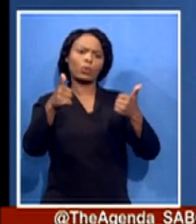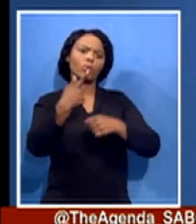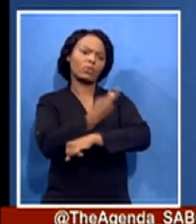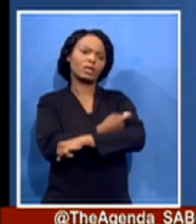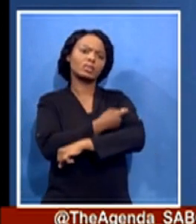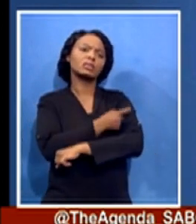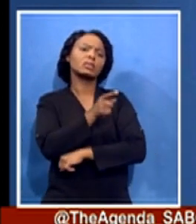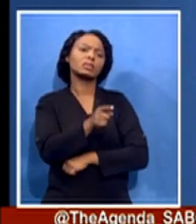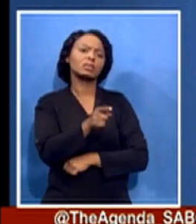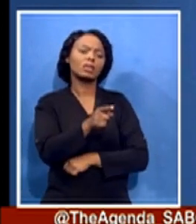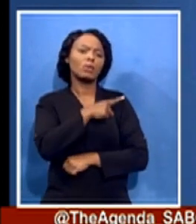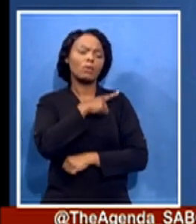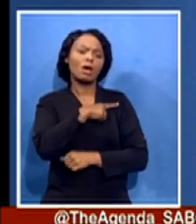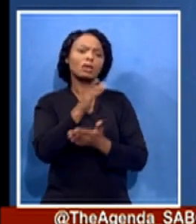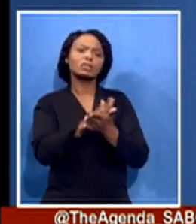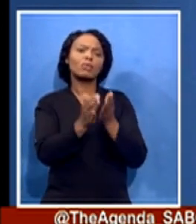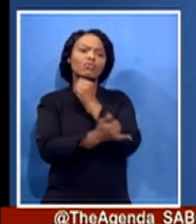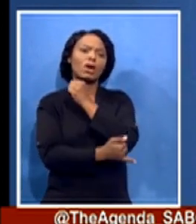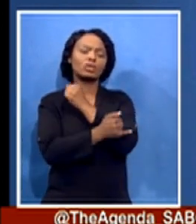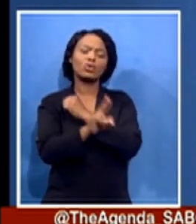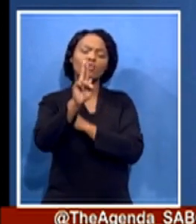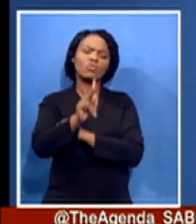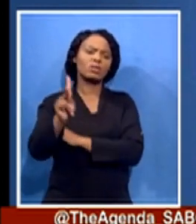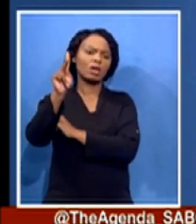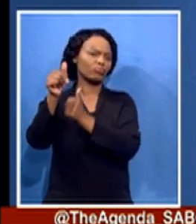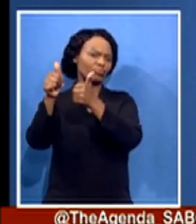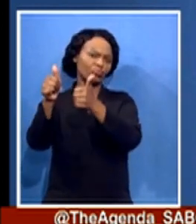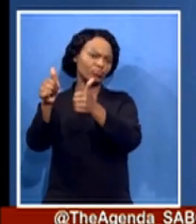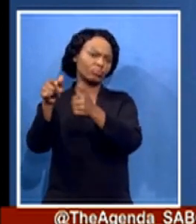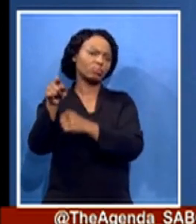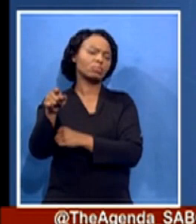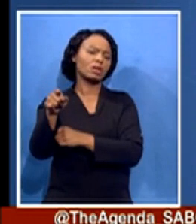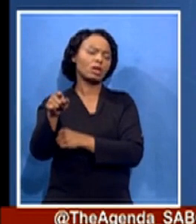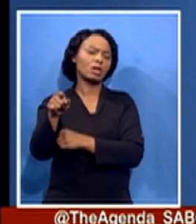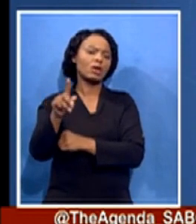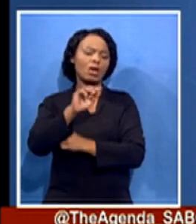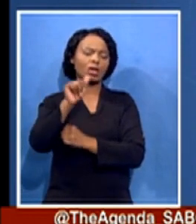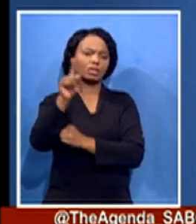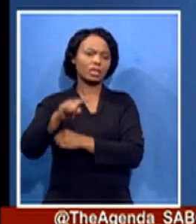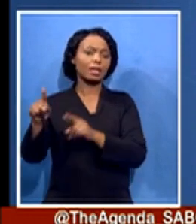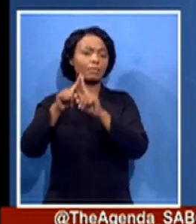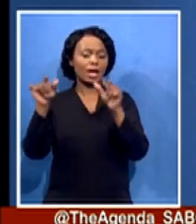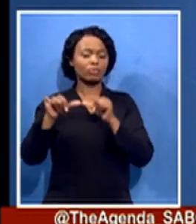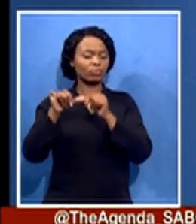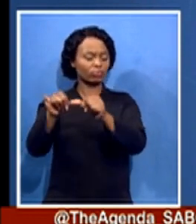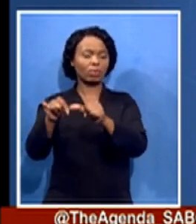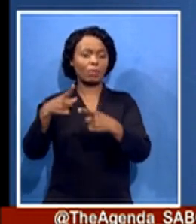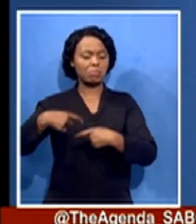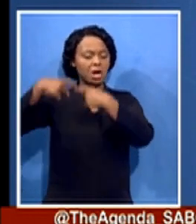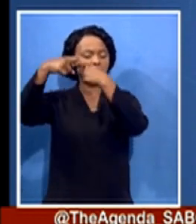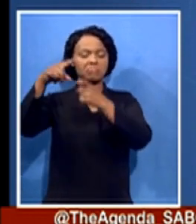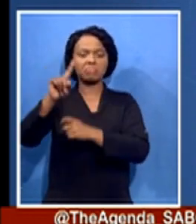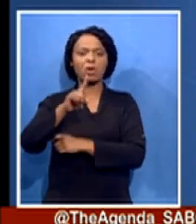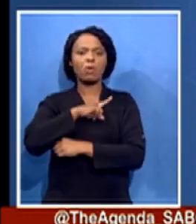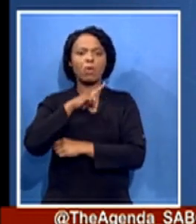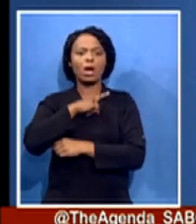UK. One of the reasons we didn't proceed with it was because we just didn't know how well it would perform in